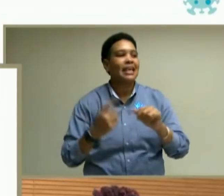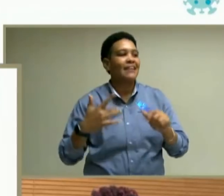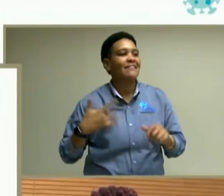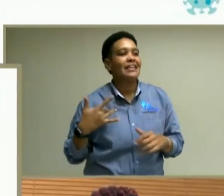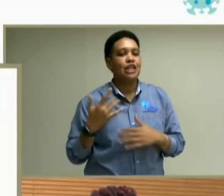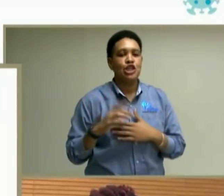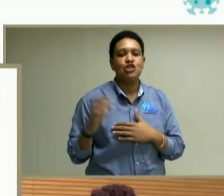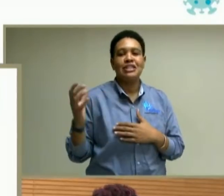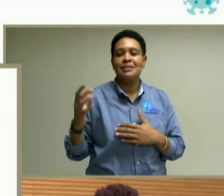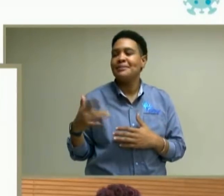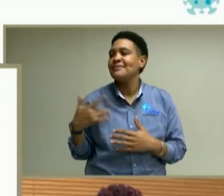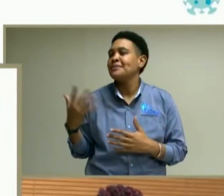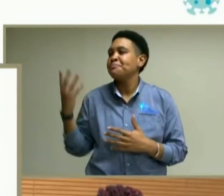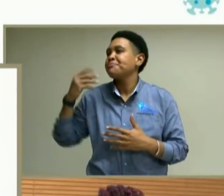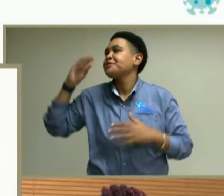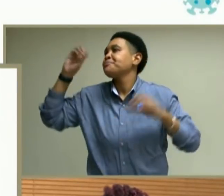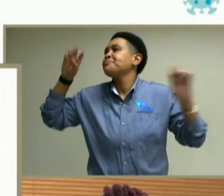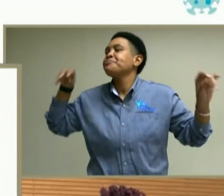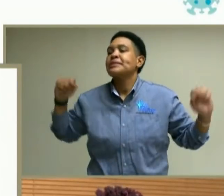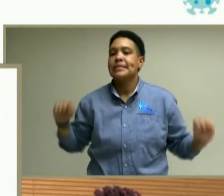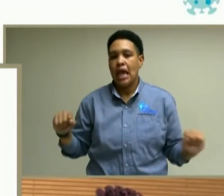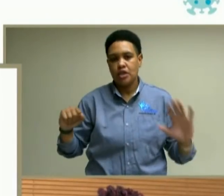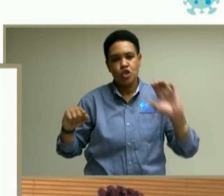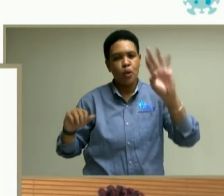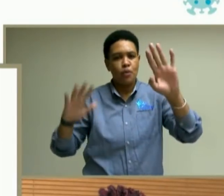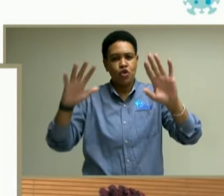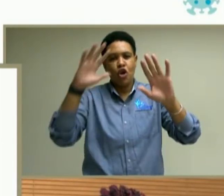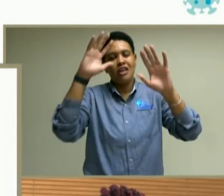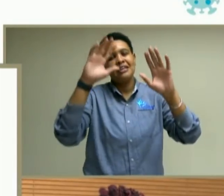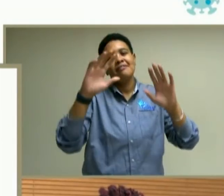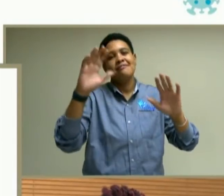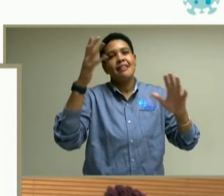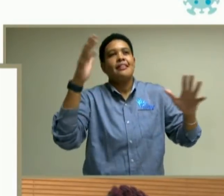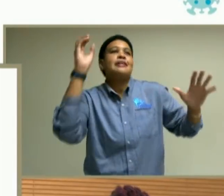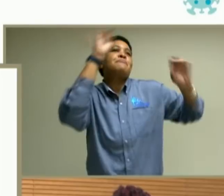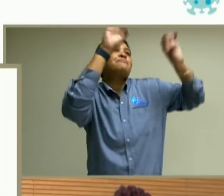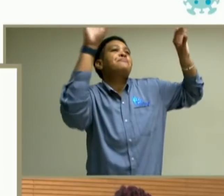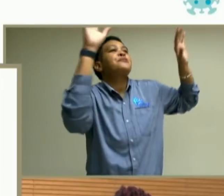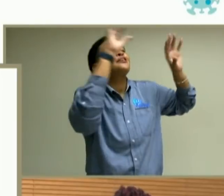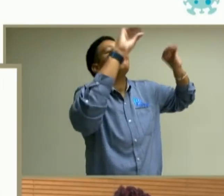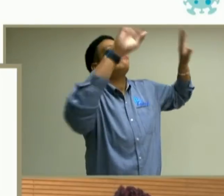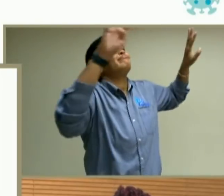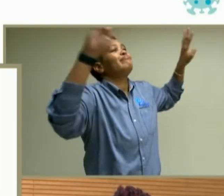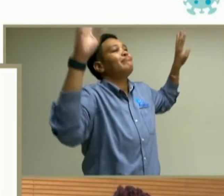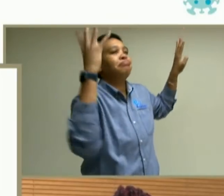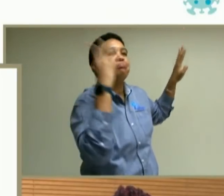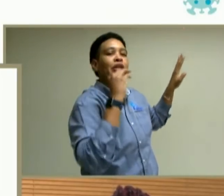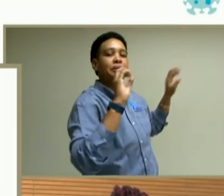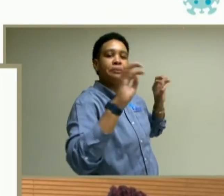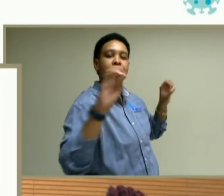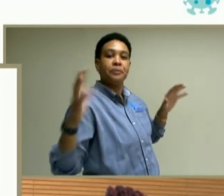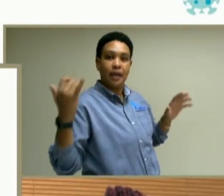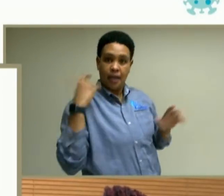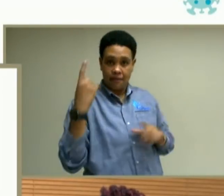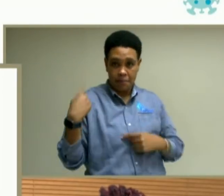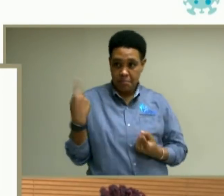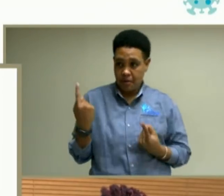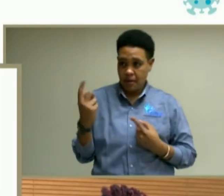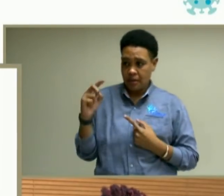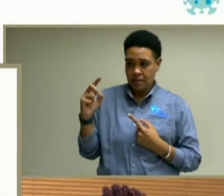Christmas spirit. And so put up your decorations a little earlier. If you used to put it up around the beginning of